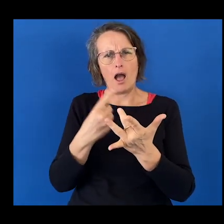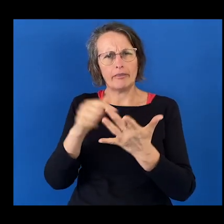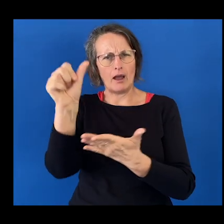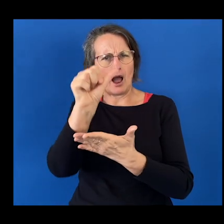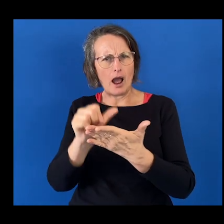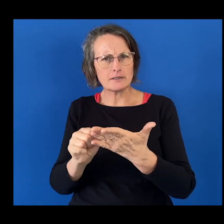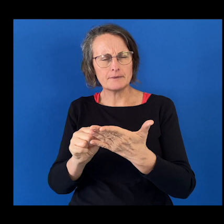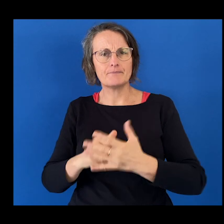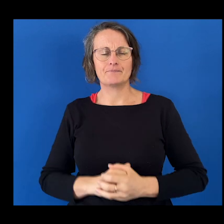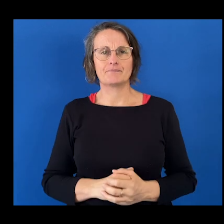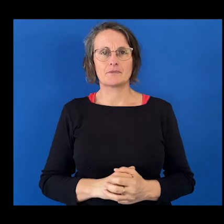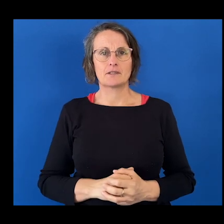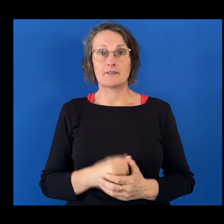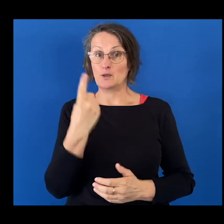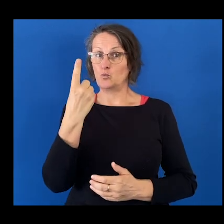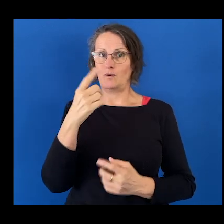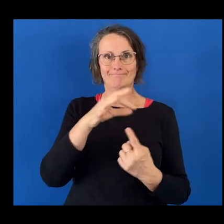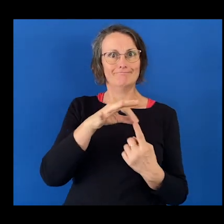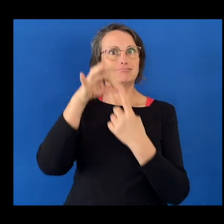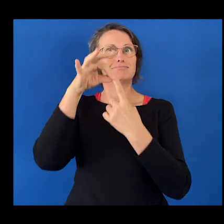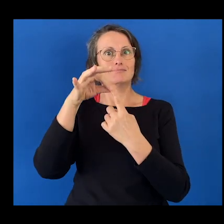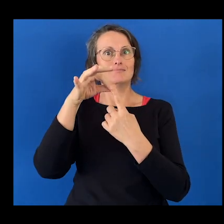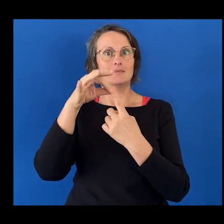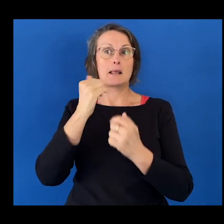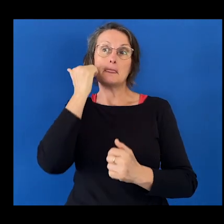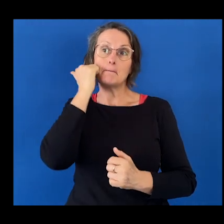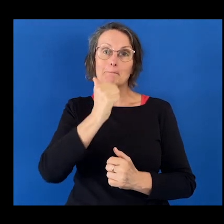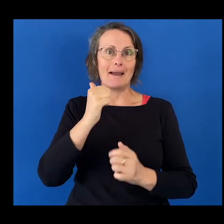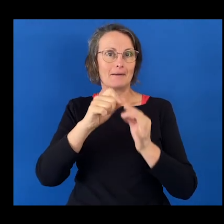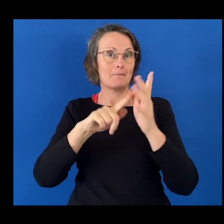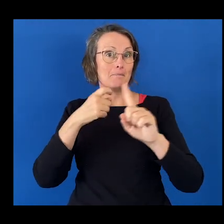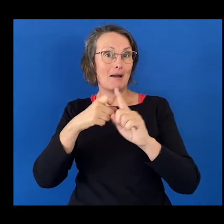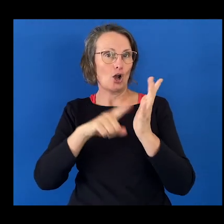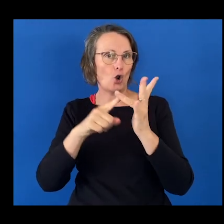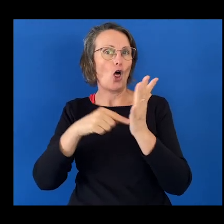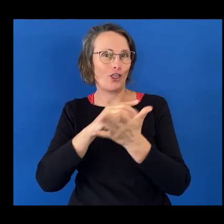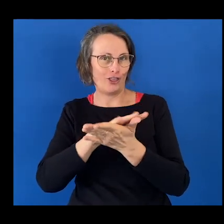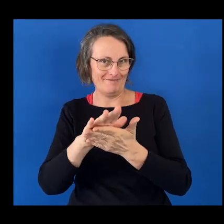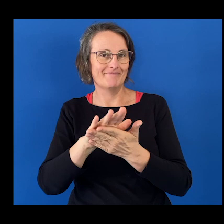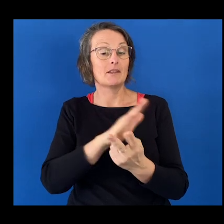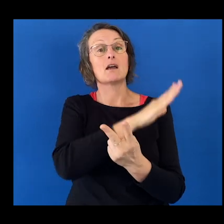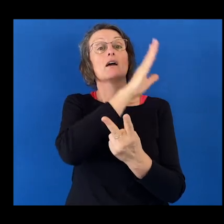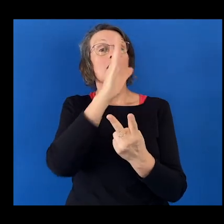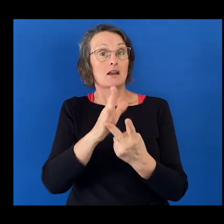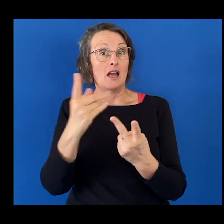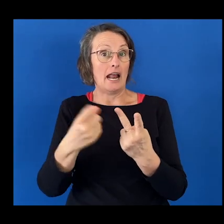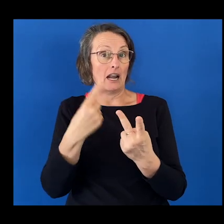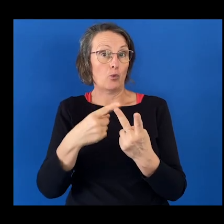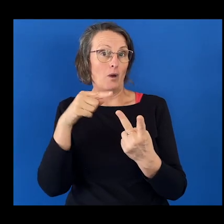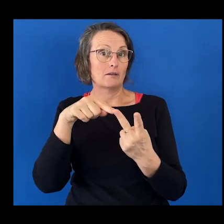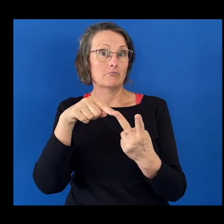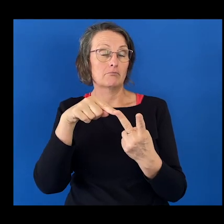about for what for me is the central work, the black bark cloth. There's another work,